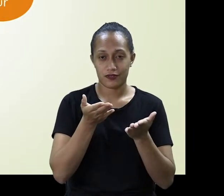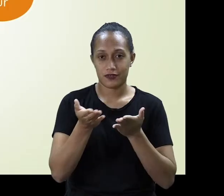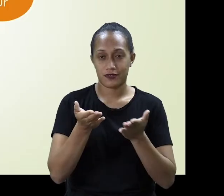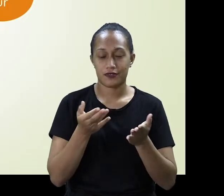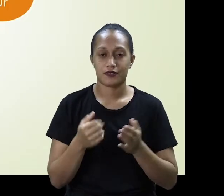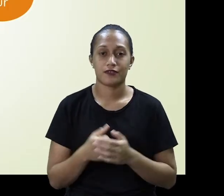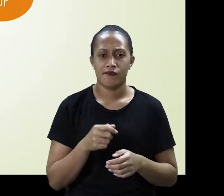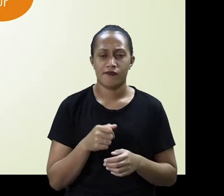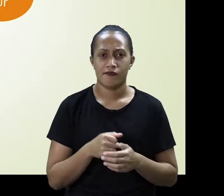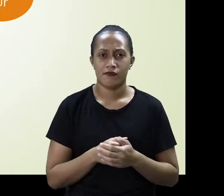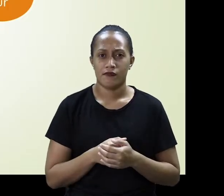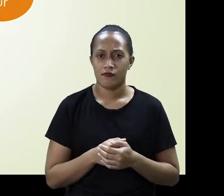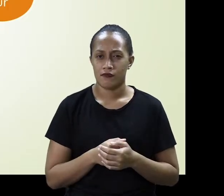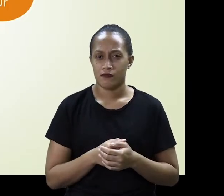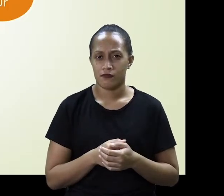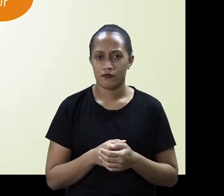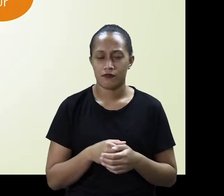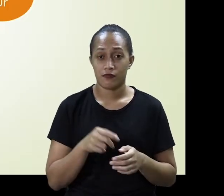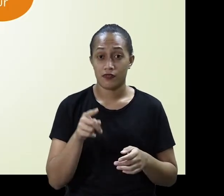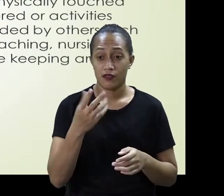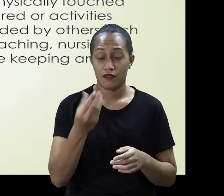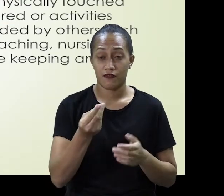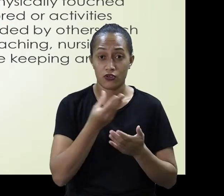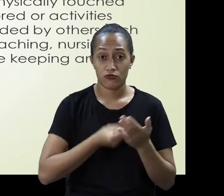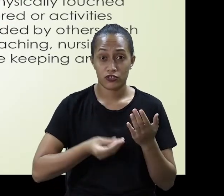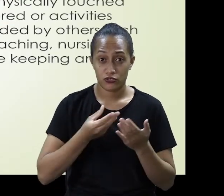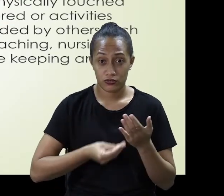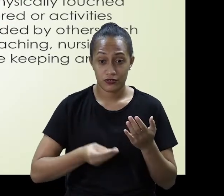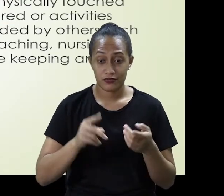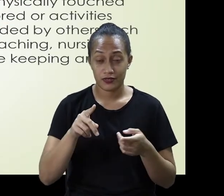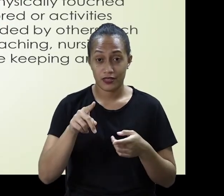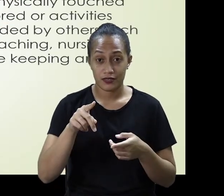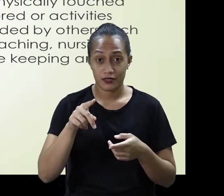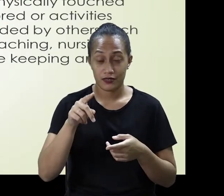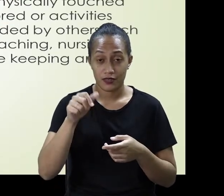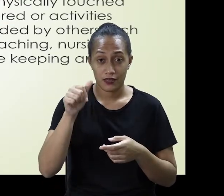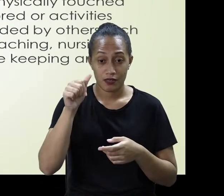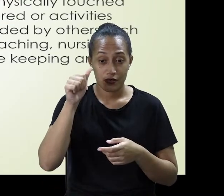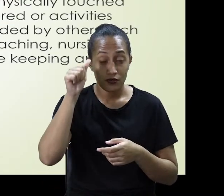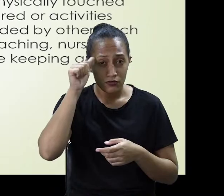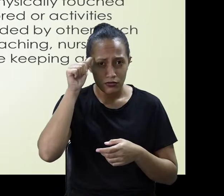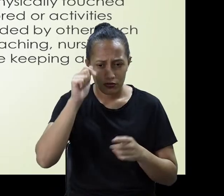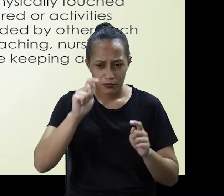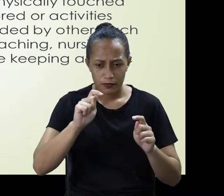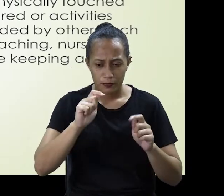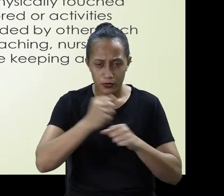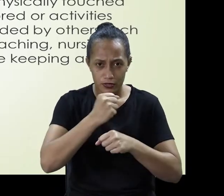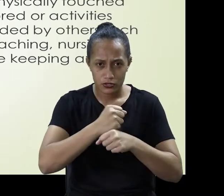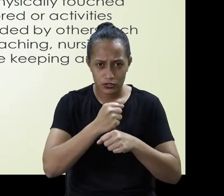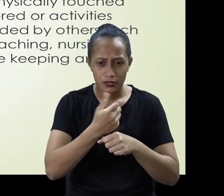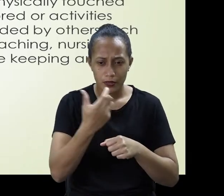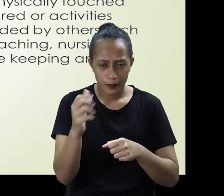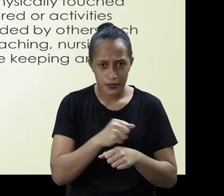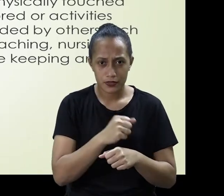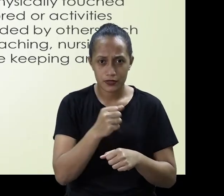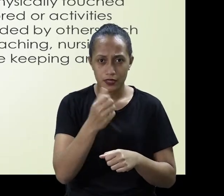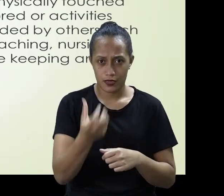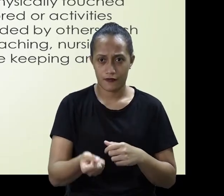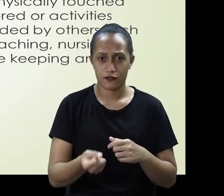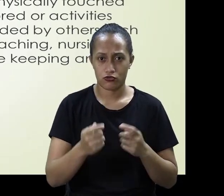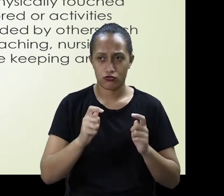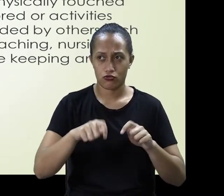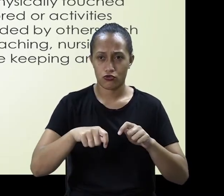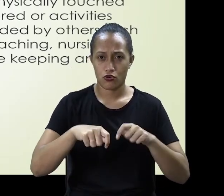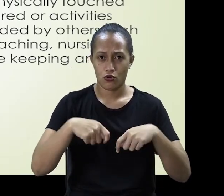of production, let's define the words here, which are goods and services. A good is a tangible or